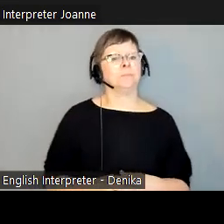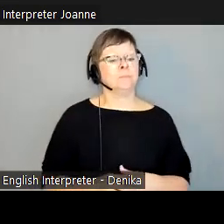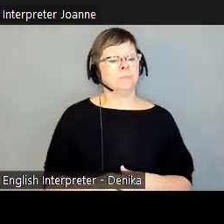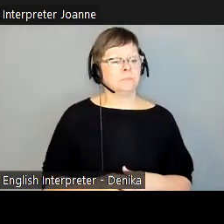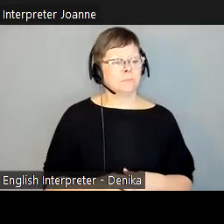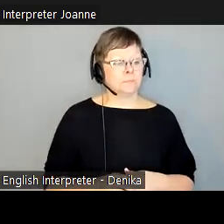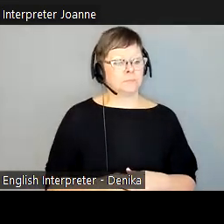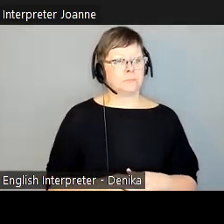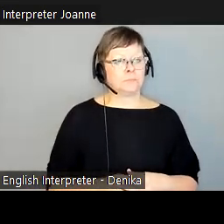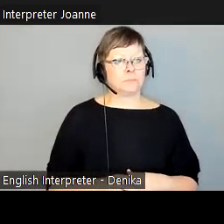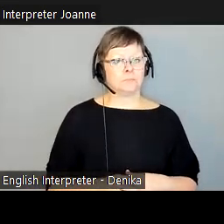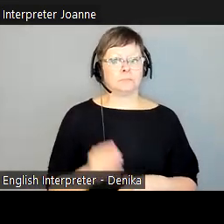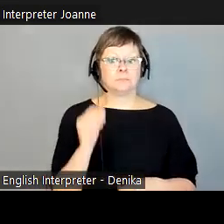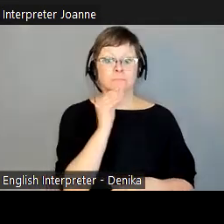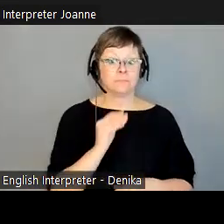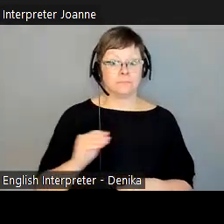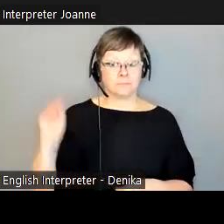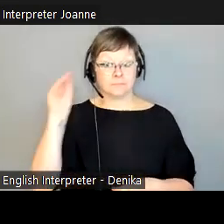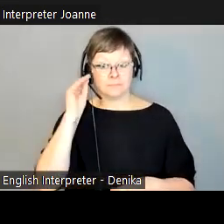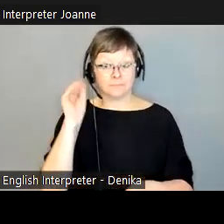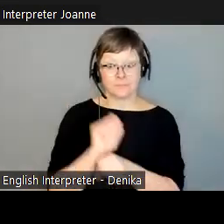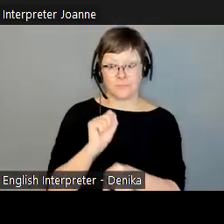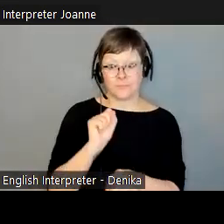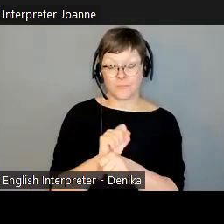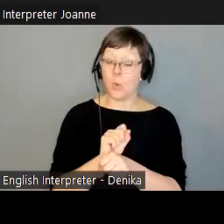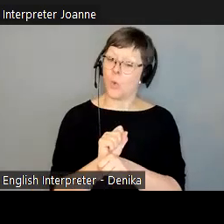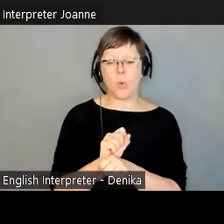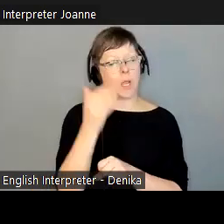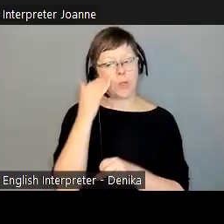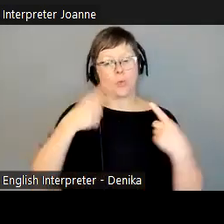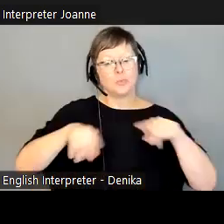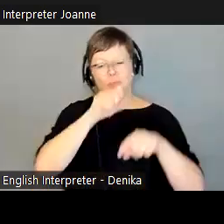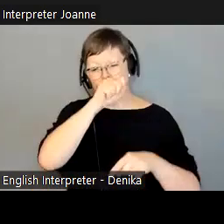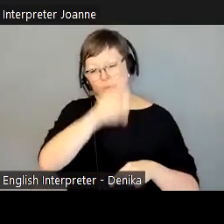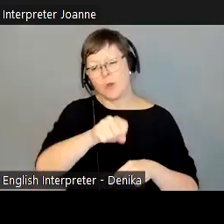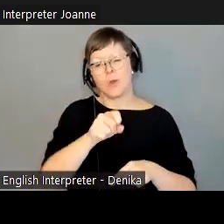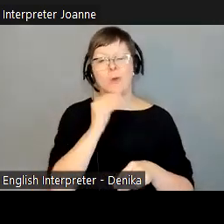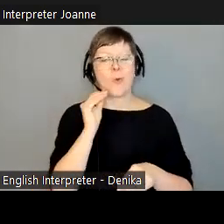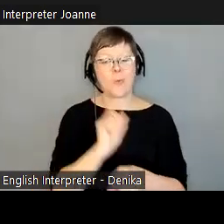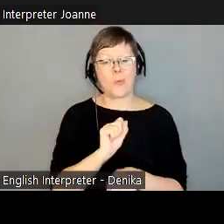And some homework, because everyone loves homework.